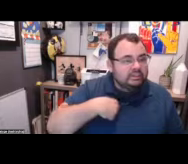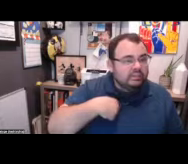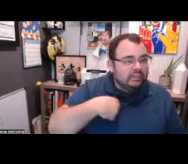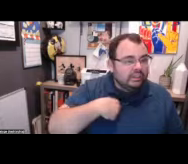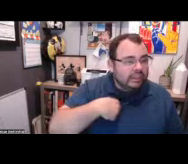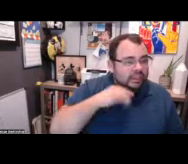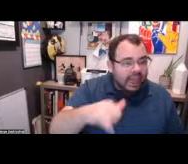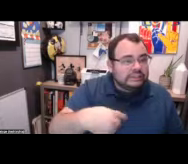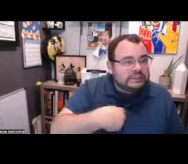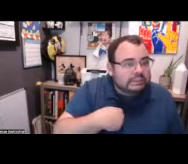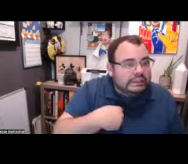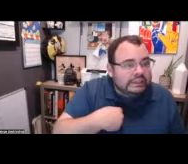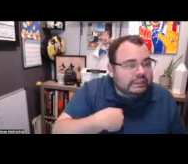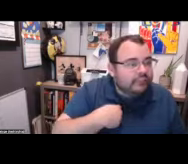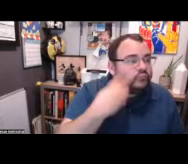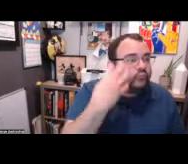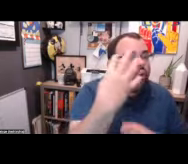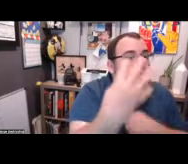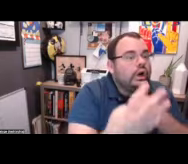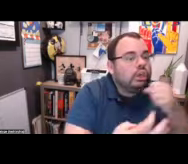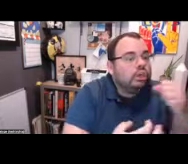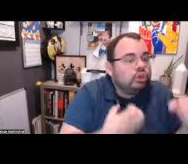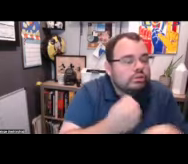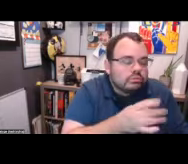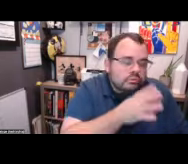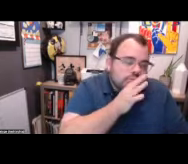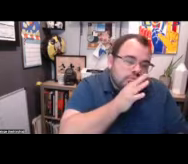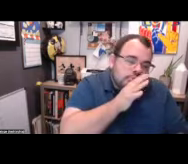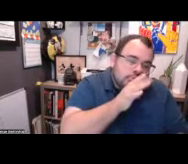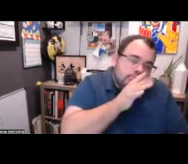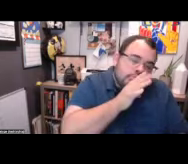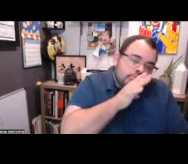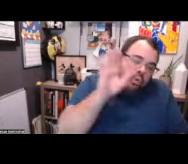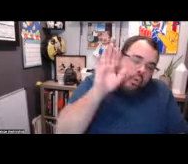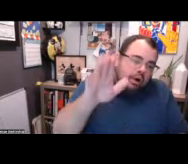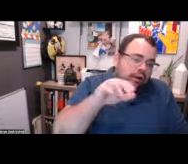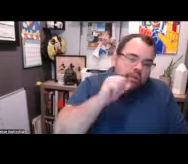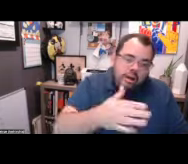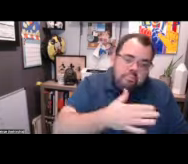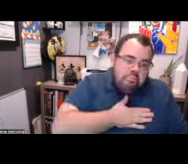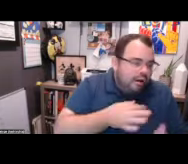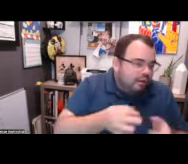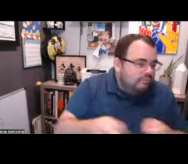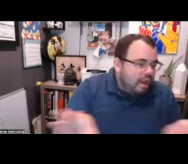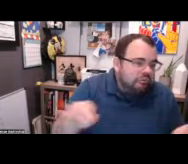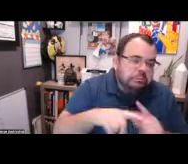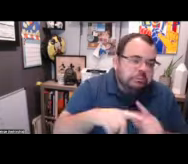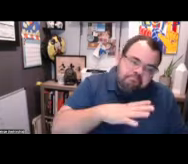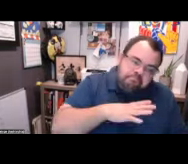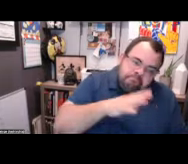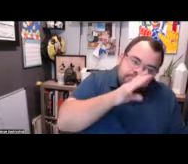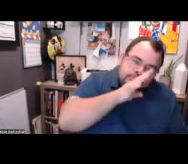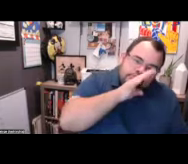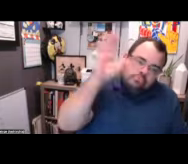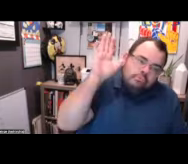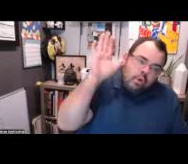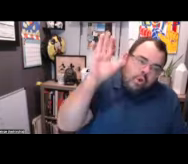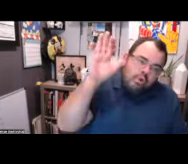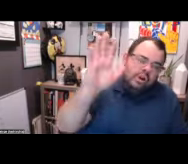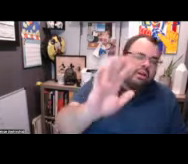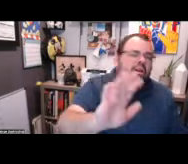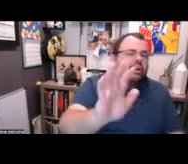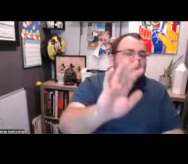Yes, you would be drained, mentally exhausted. For 4 years, I was speaking all day. It wasn't my first